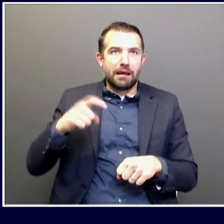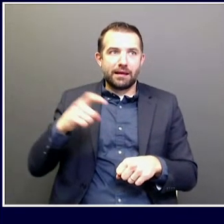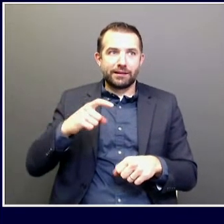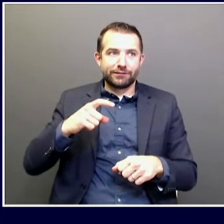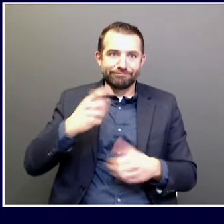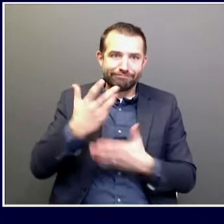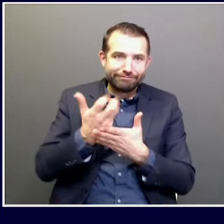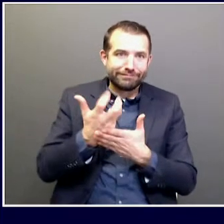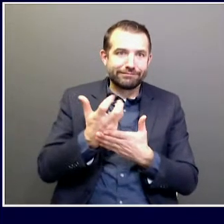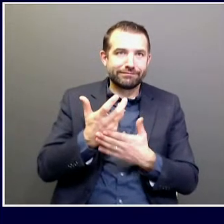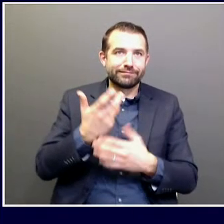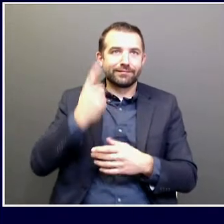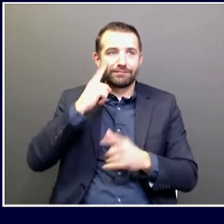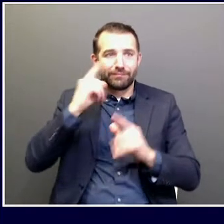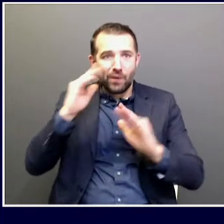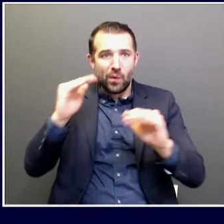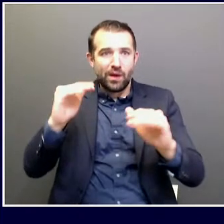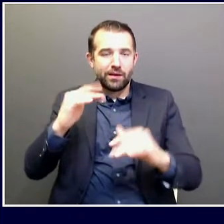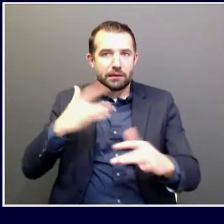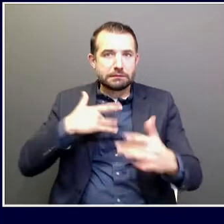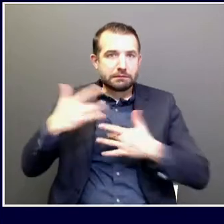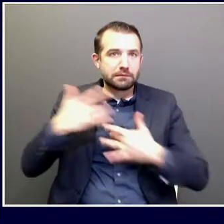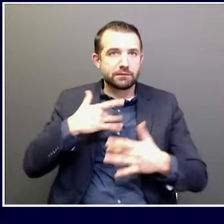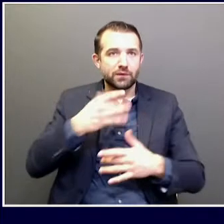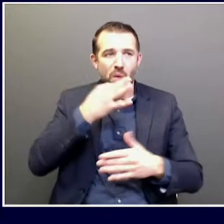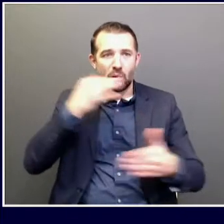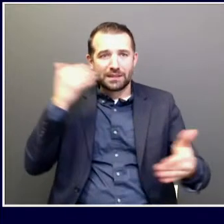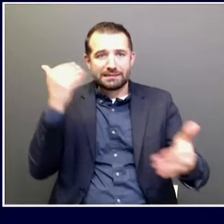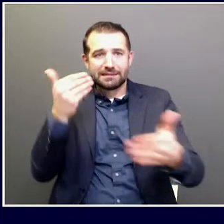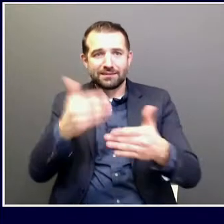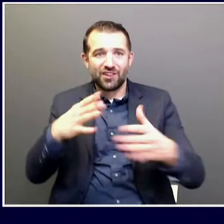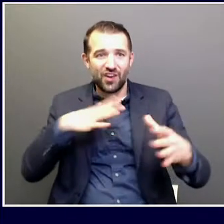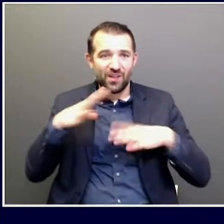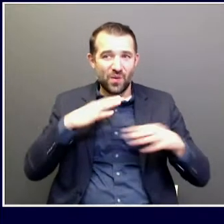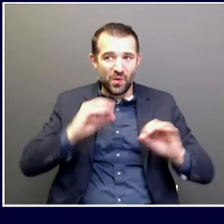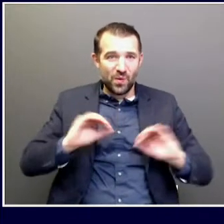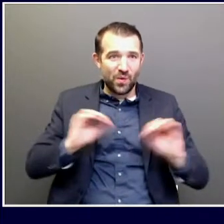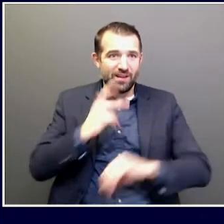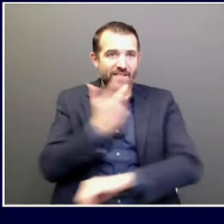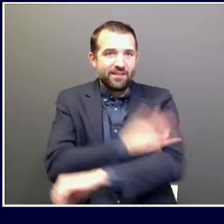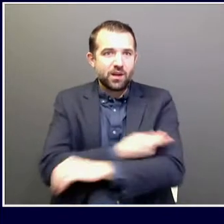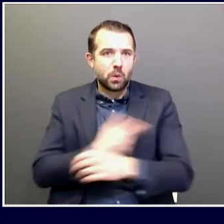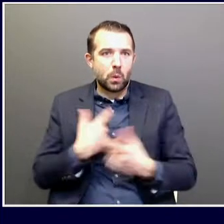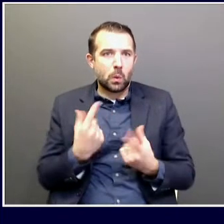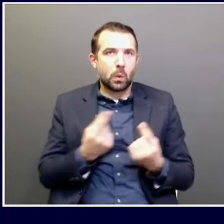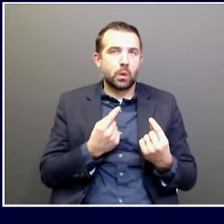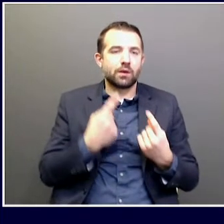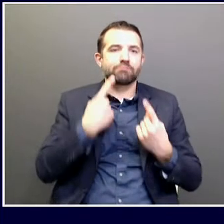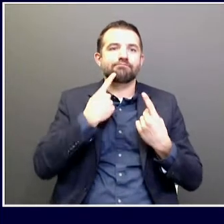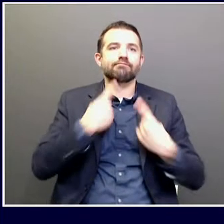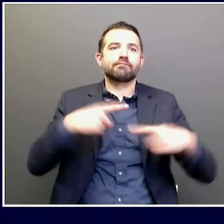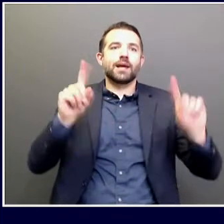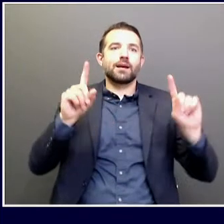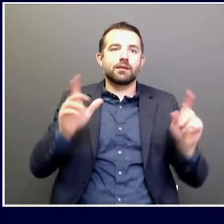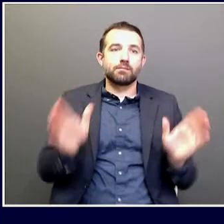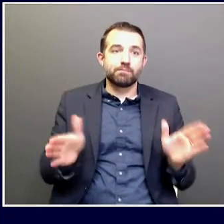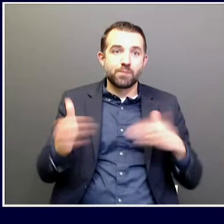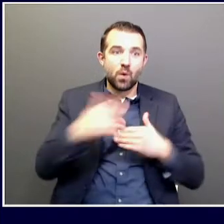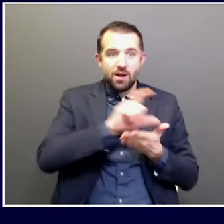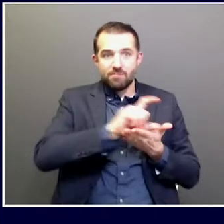concerned about the holiday season. We didn't have a vaccine. Now we have 3 vaccines. And people were so